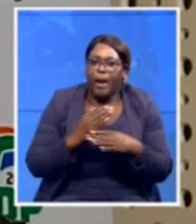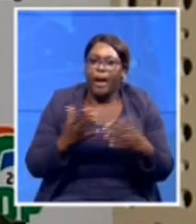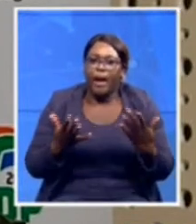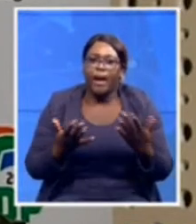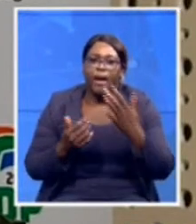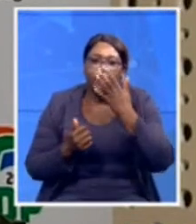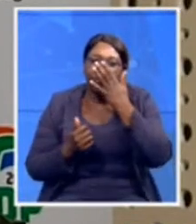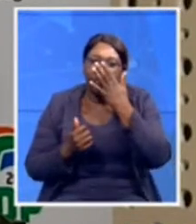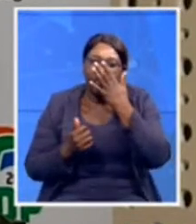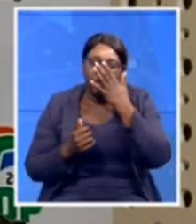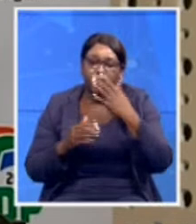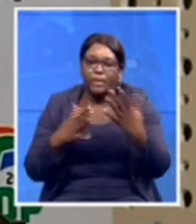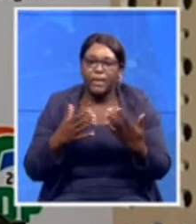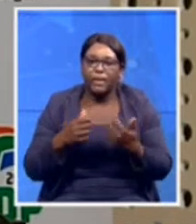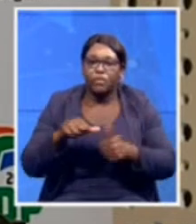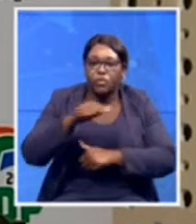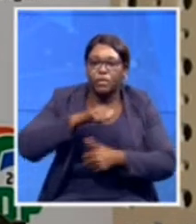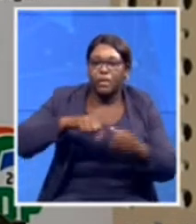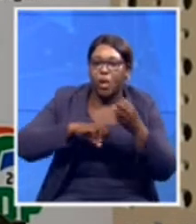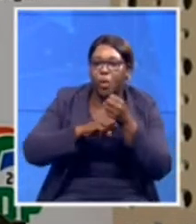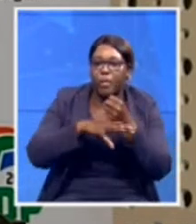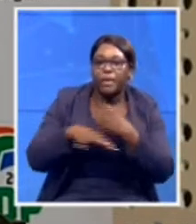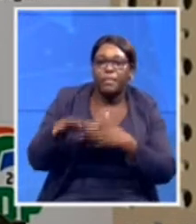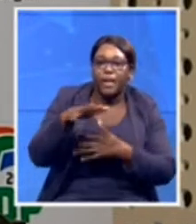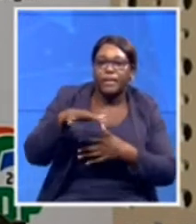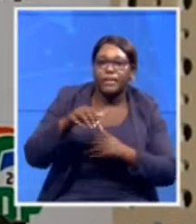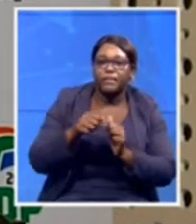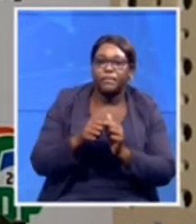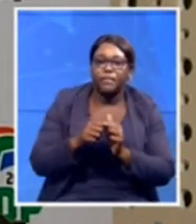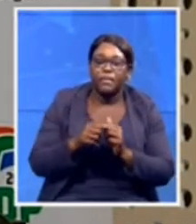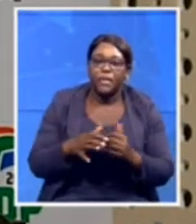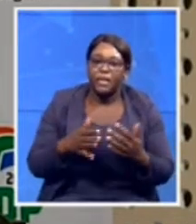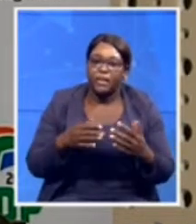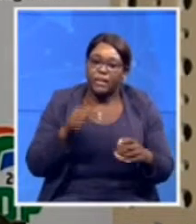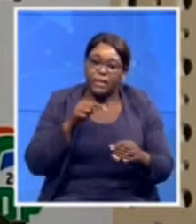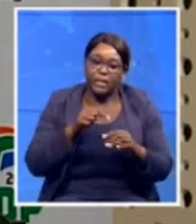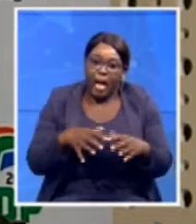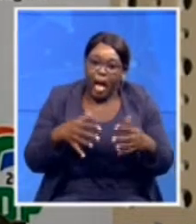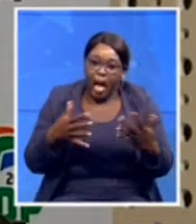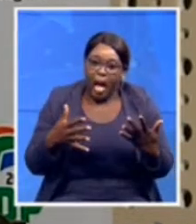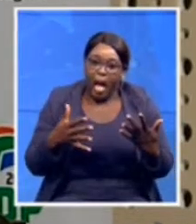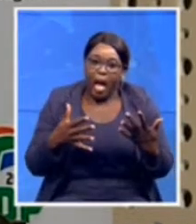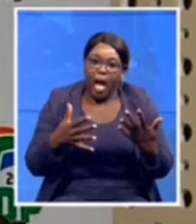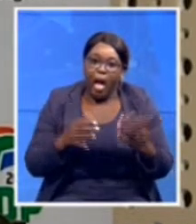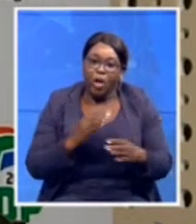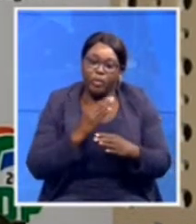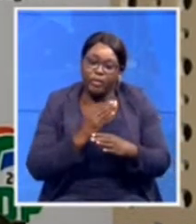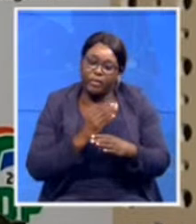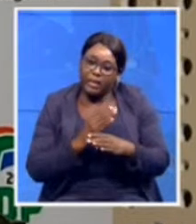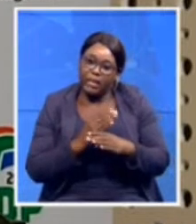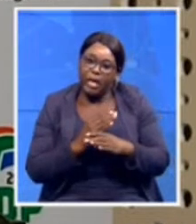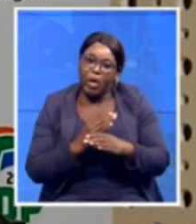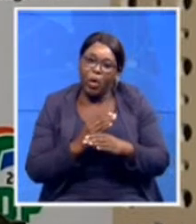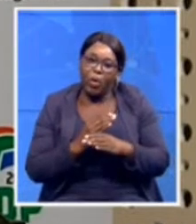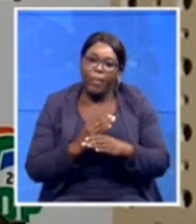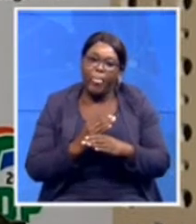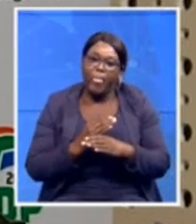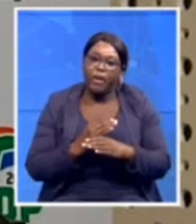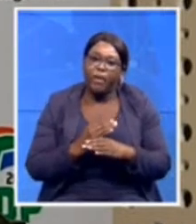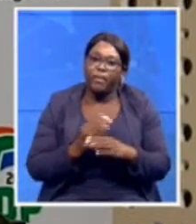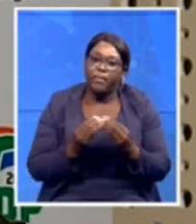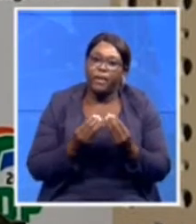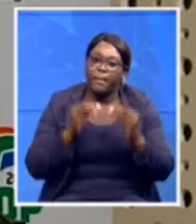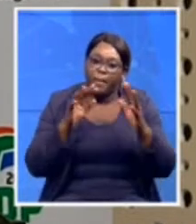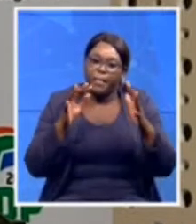platforms. So that's how we deal with publications. Now, some of the provisions that has been shared by the Chairperson, I think it's important just to